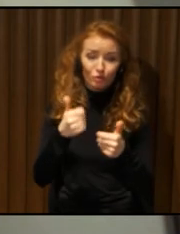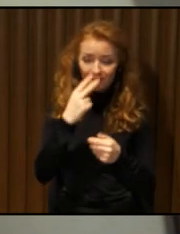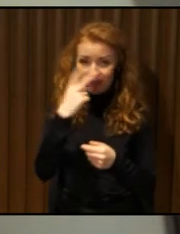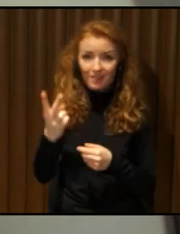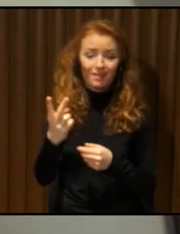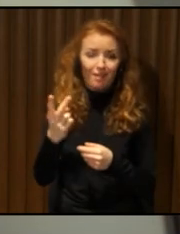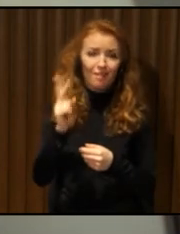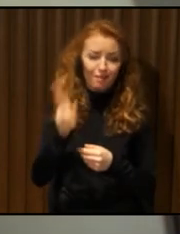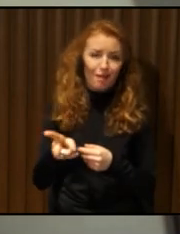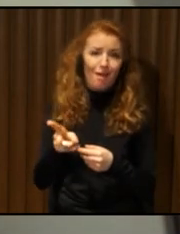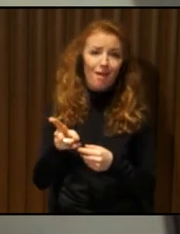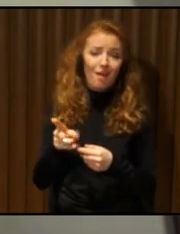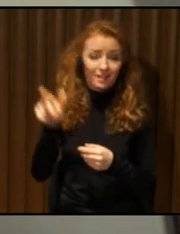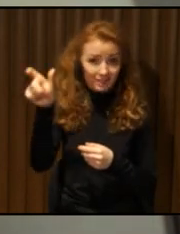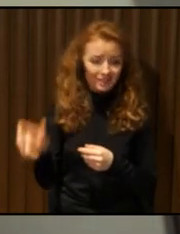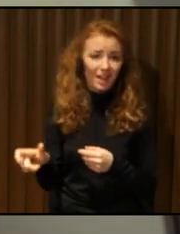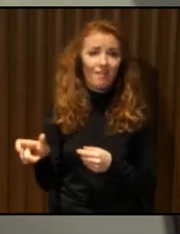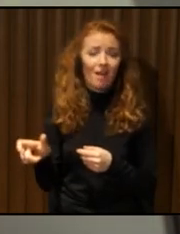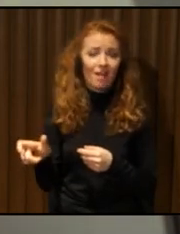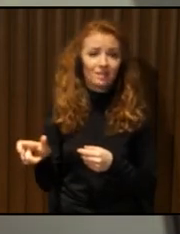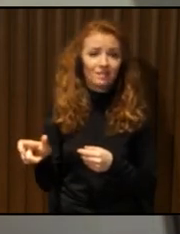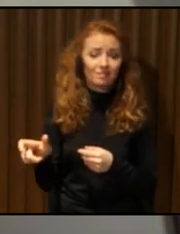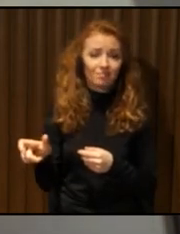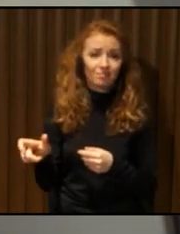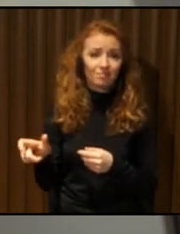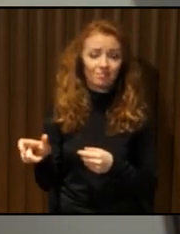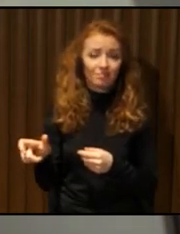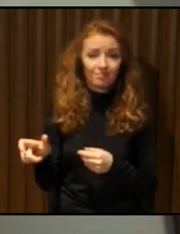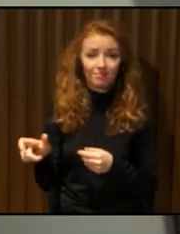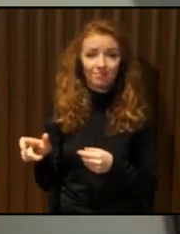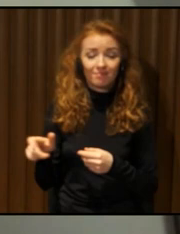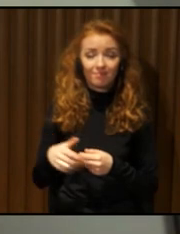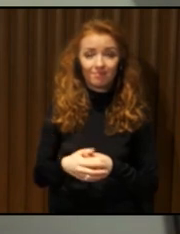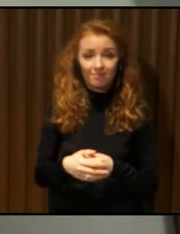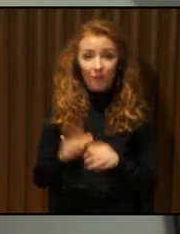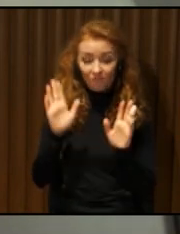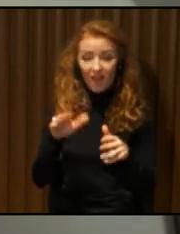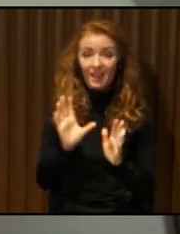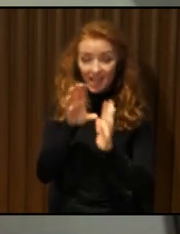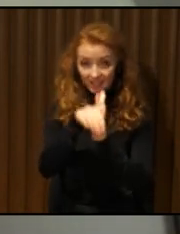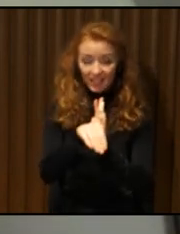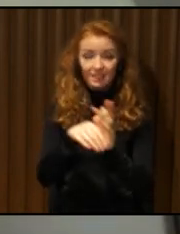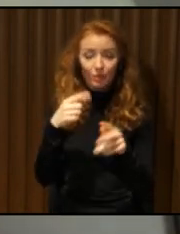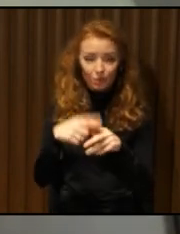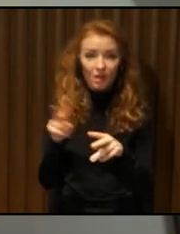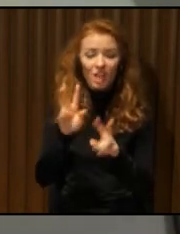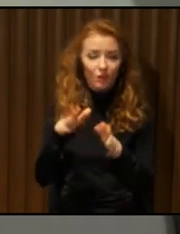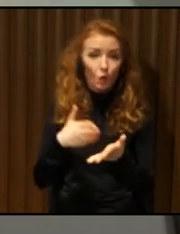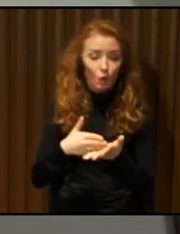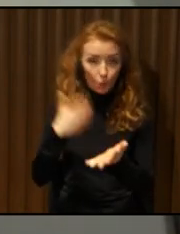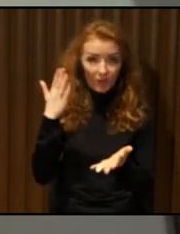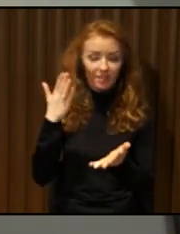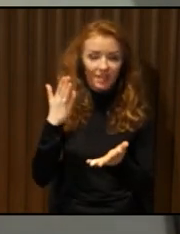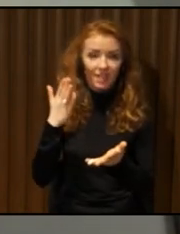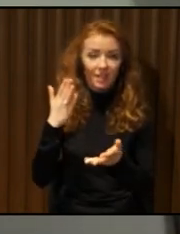how amazing things can happen from diversity inside the office. And from, I would have never come up with an idea like that. I mean,